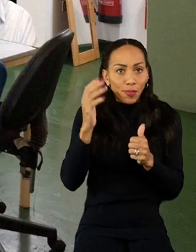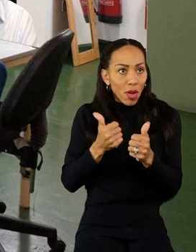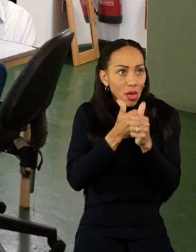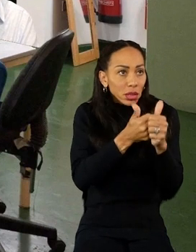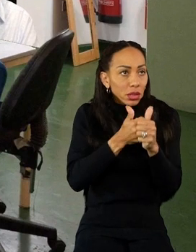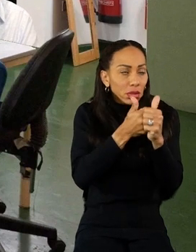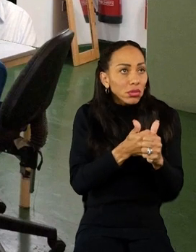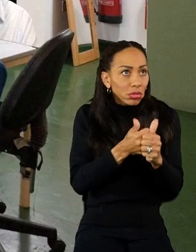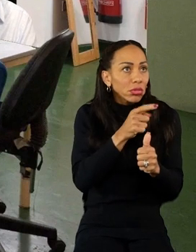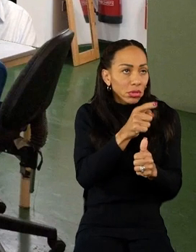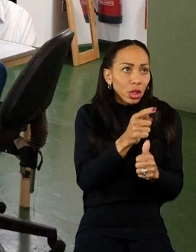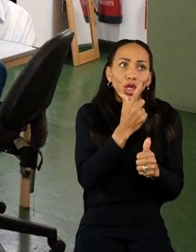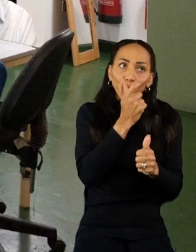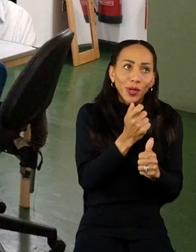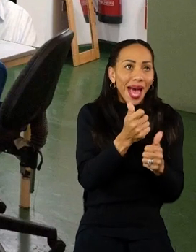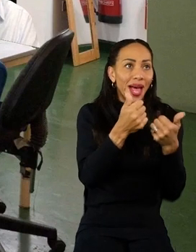and others on the team.